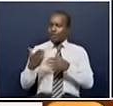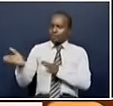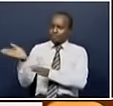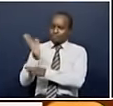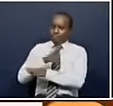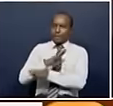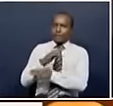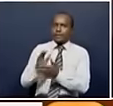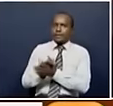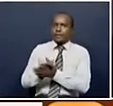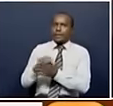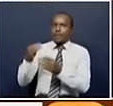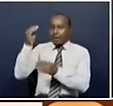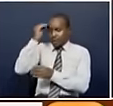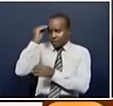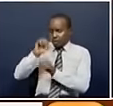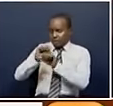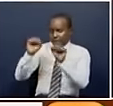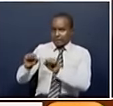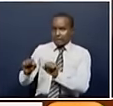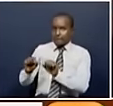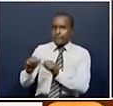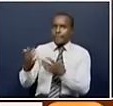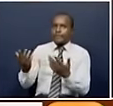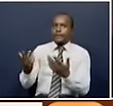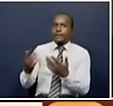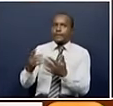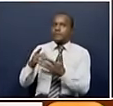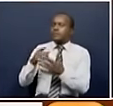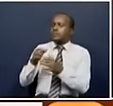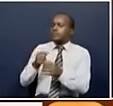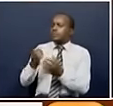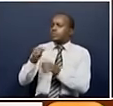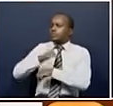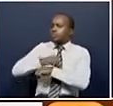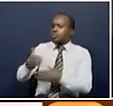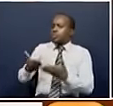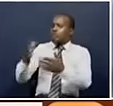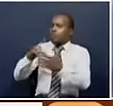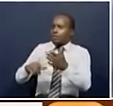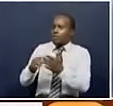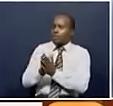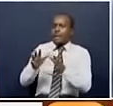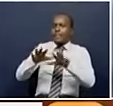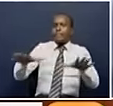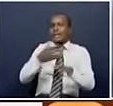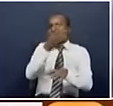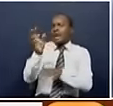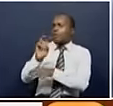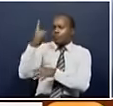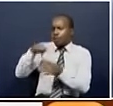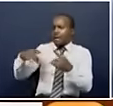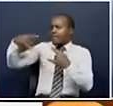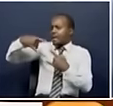with Tujiajiri, our education system, what our schools offer and what the market is looking for and the gap that